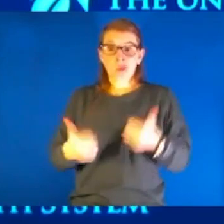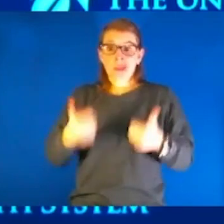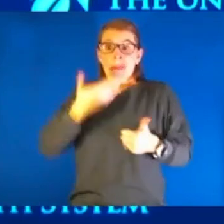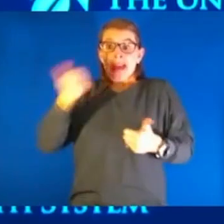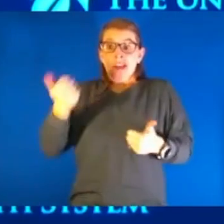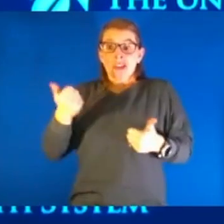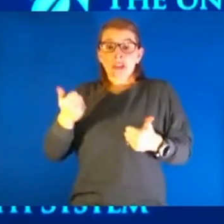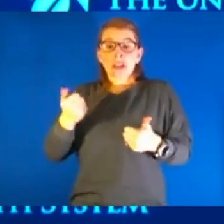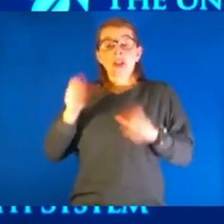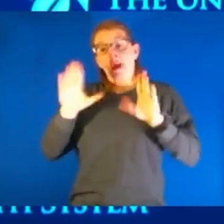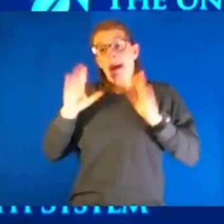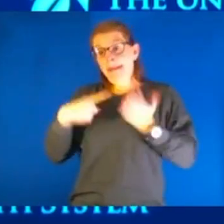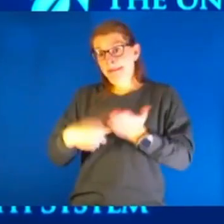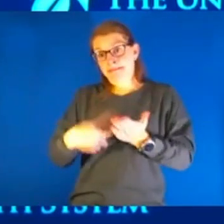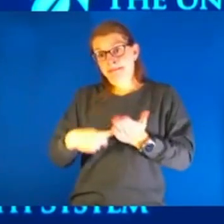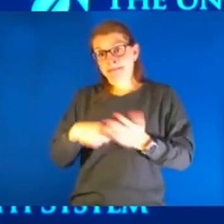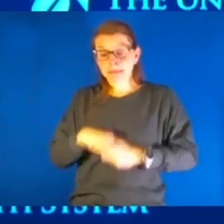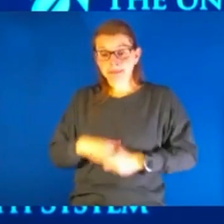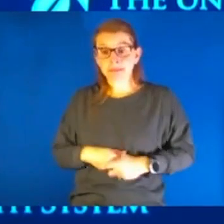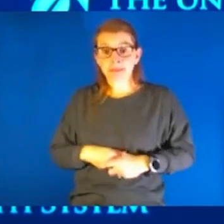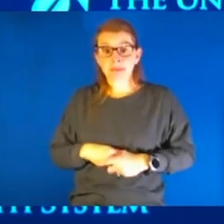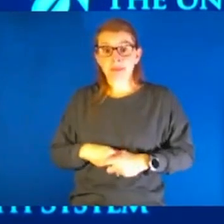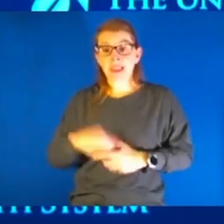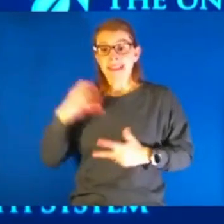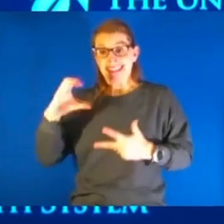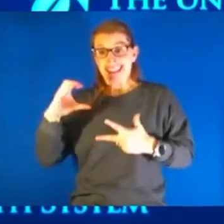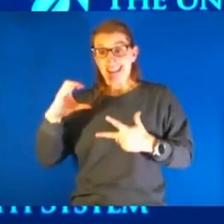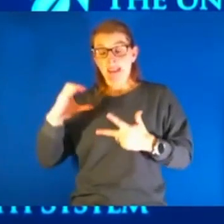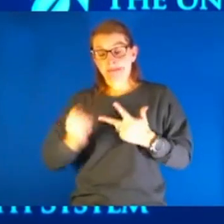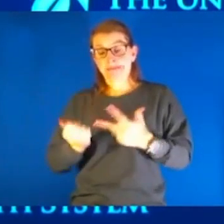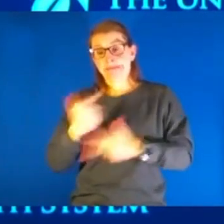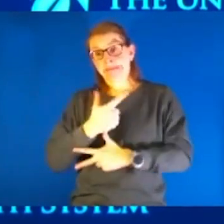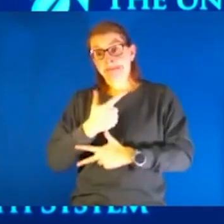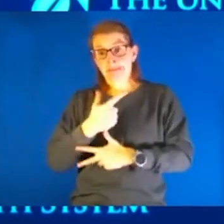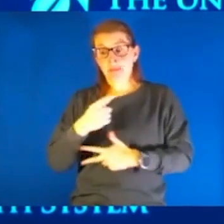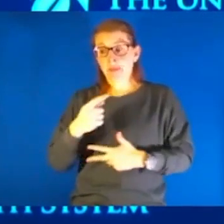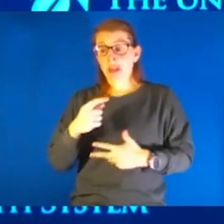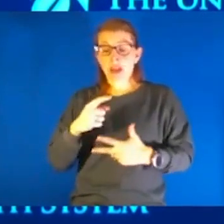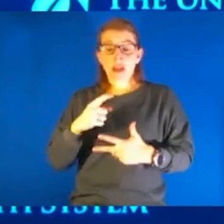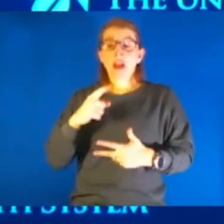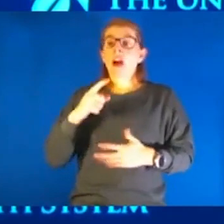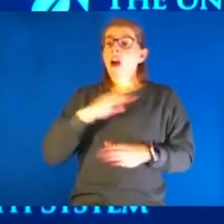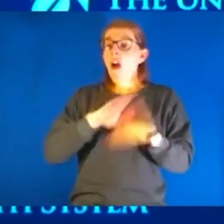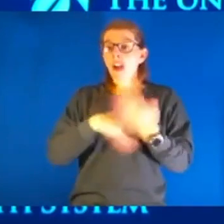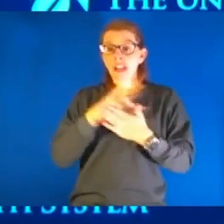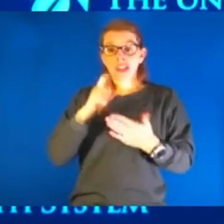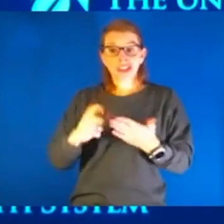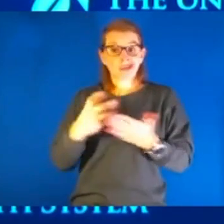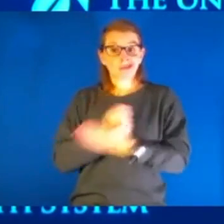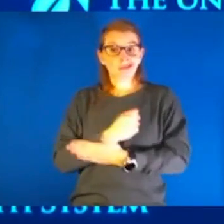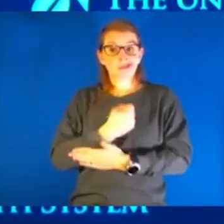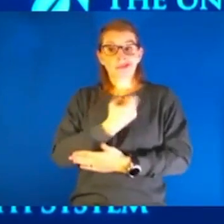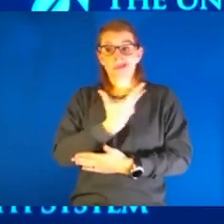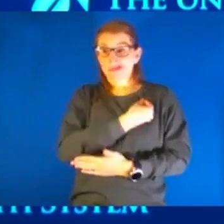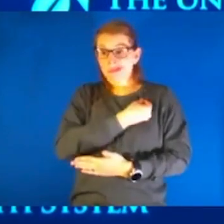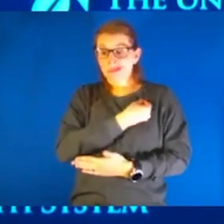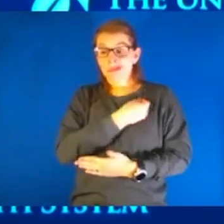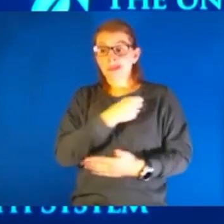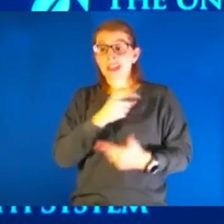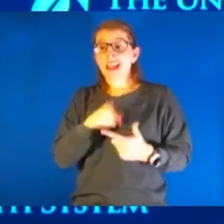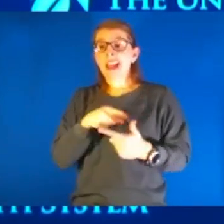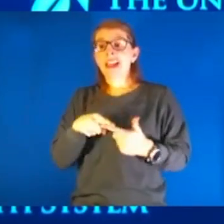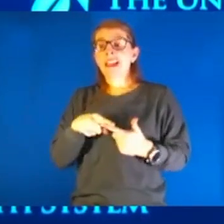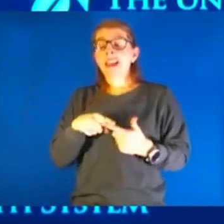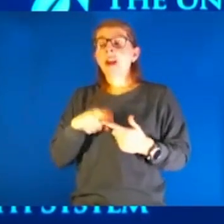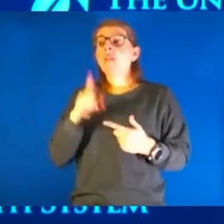is actually it's C, all the above. Everybody should get their first series of shots. We need to get them across the entire world,